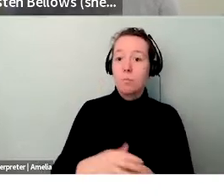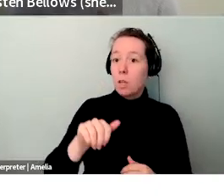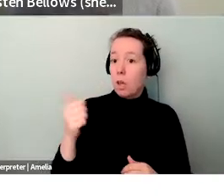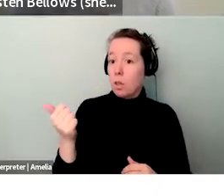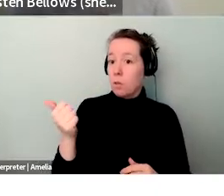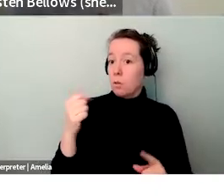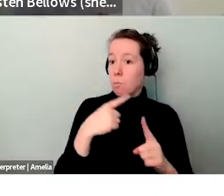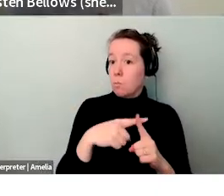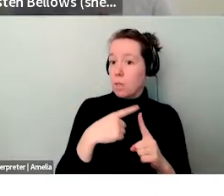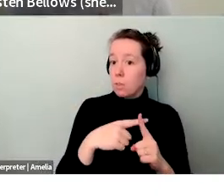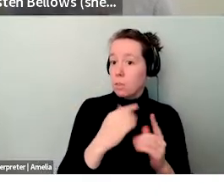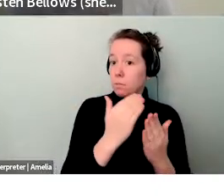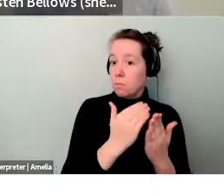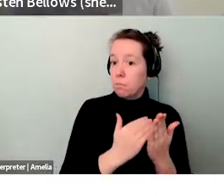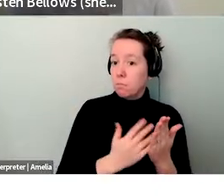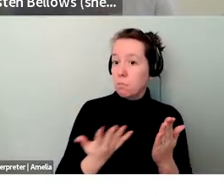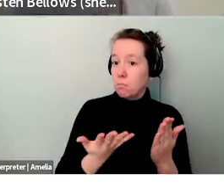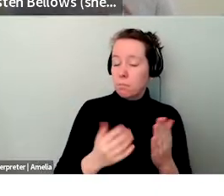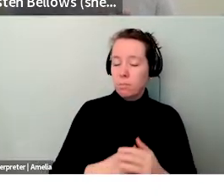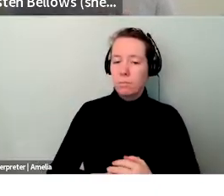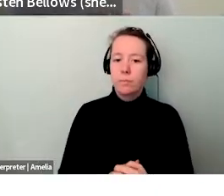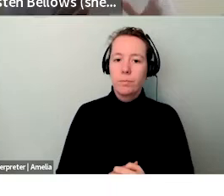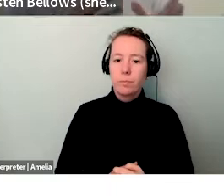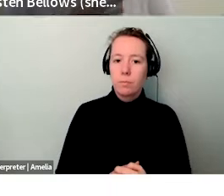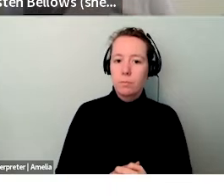came up with was that